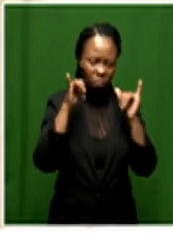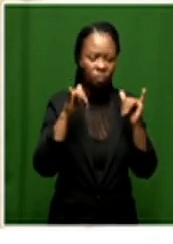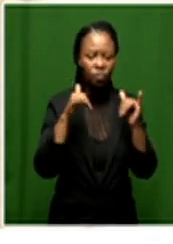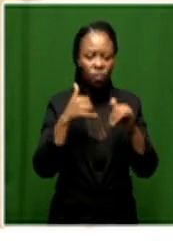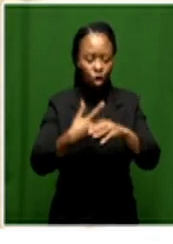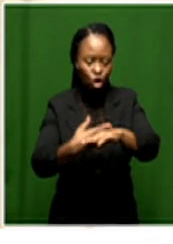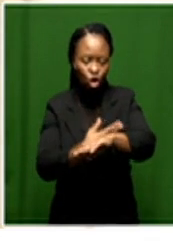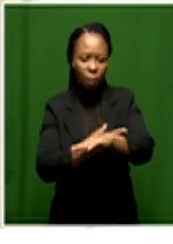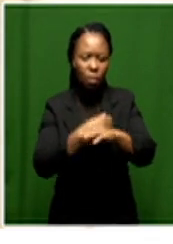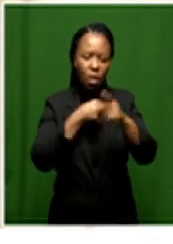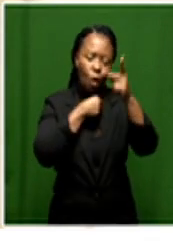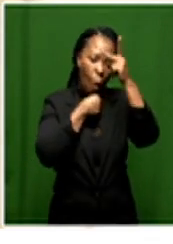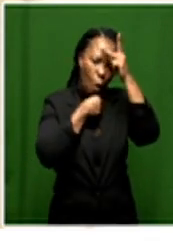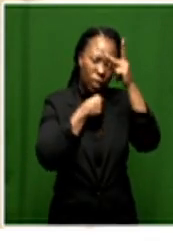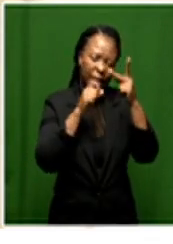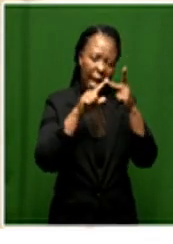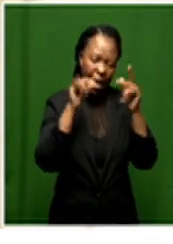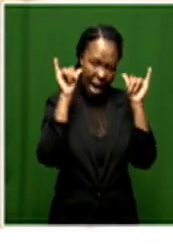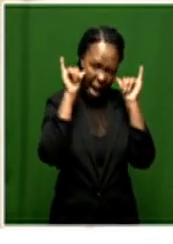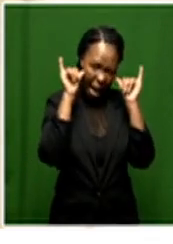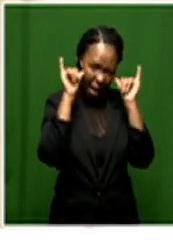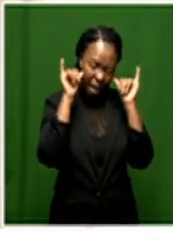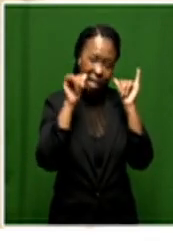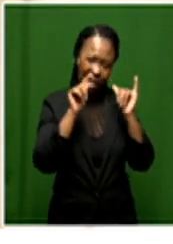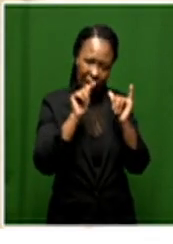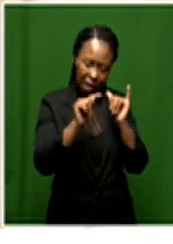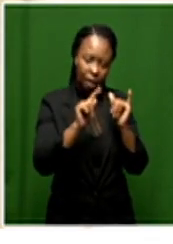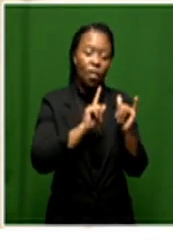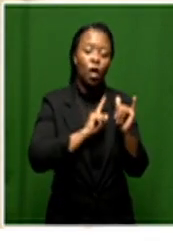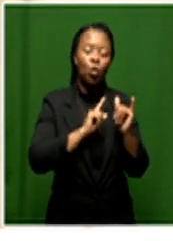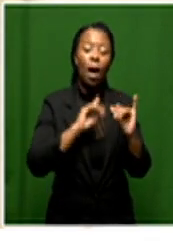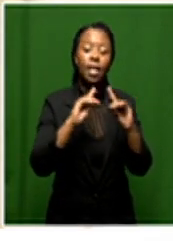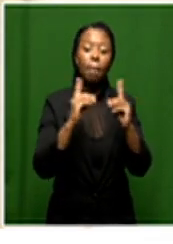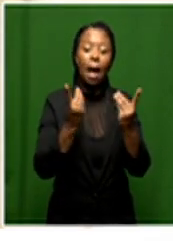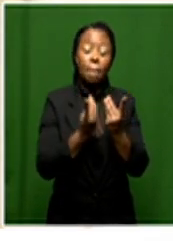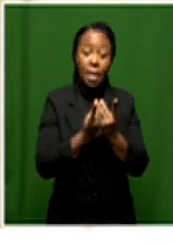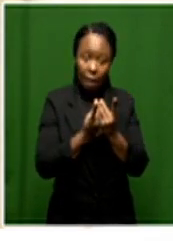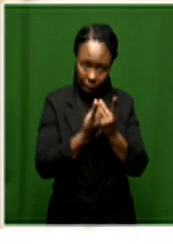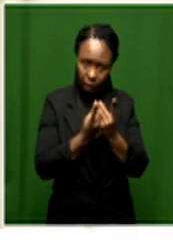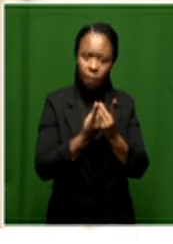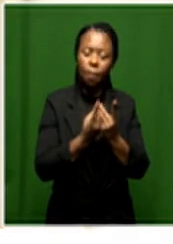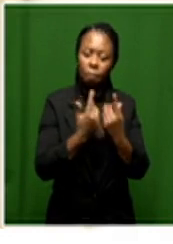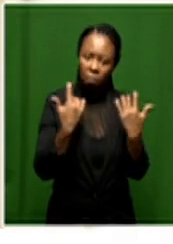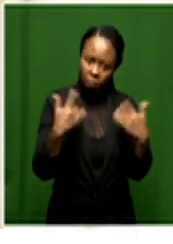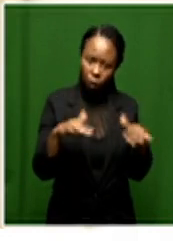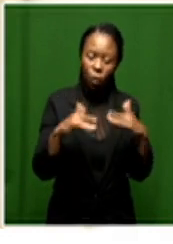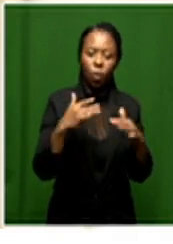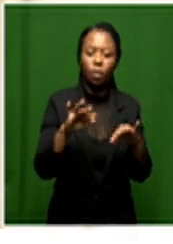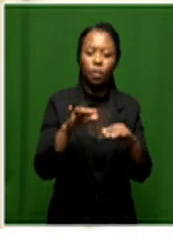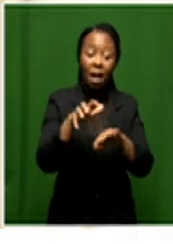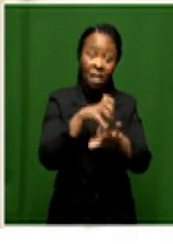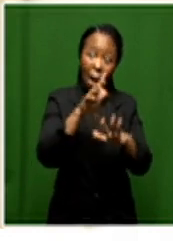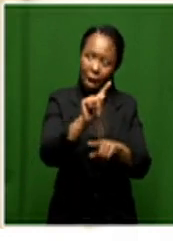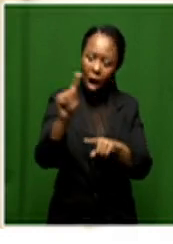sheep, goats, and cattle. And that is why the department has gone out on this call for farmers to